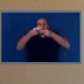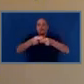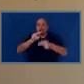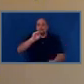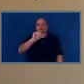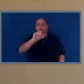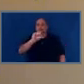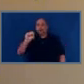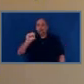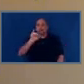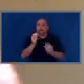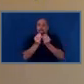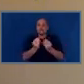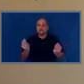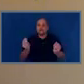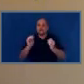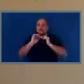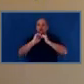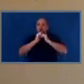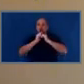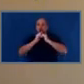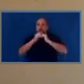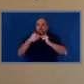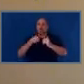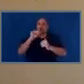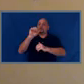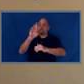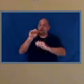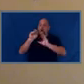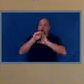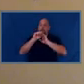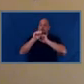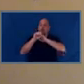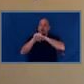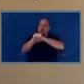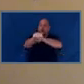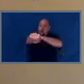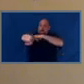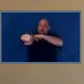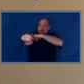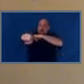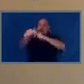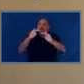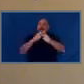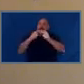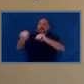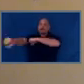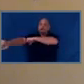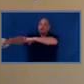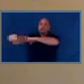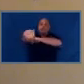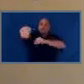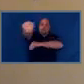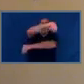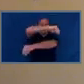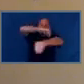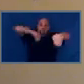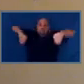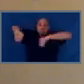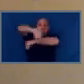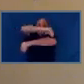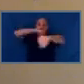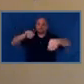the material by extending the TAG-SAM arm and rotating the spacecraft slowly around and measuring the change in moment of